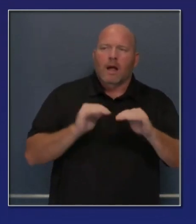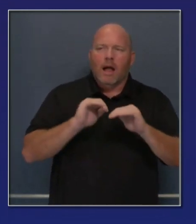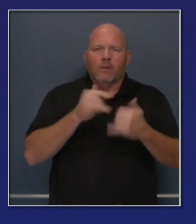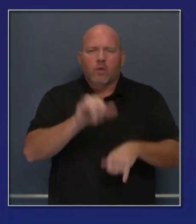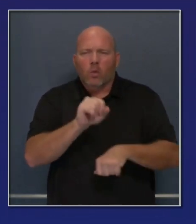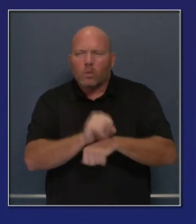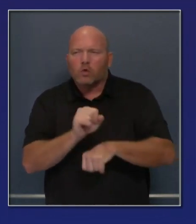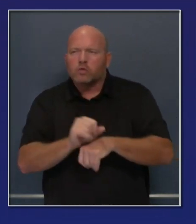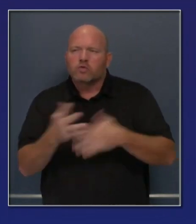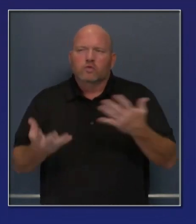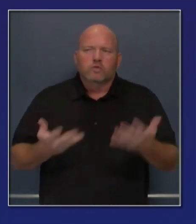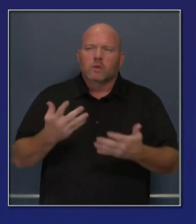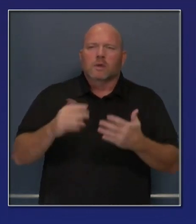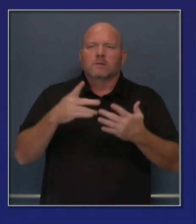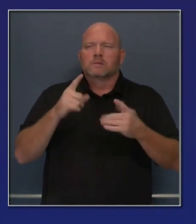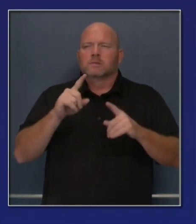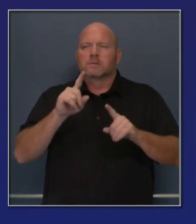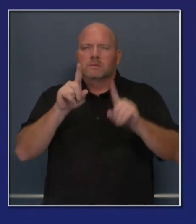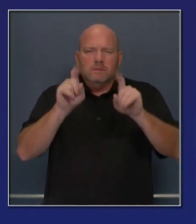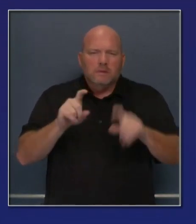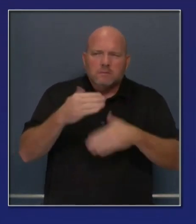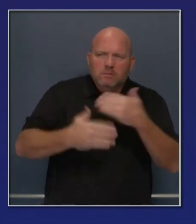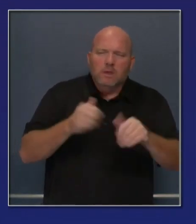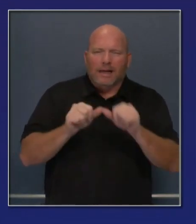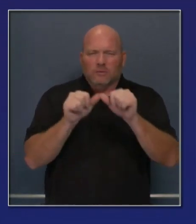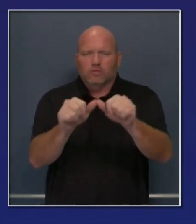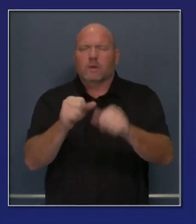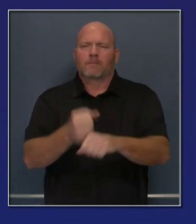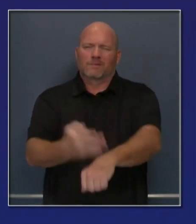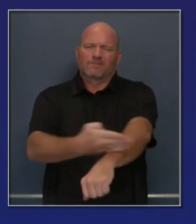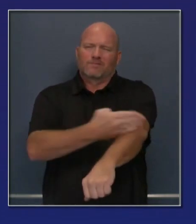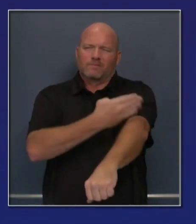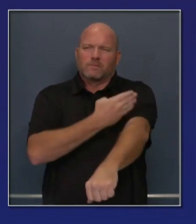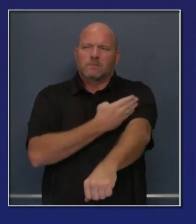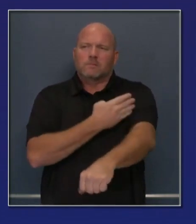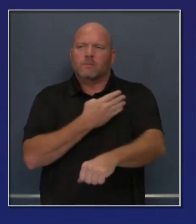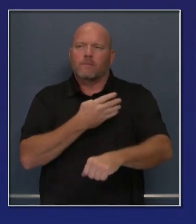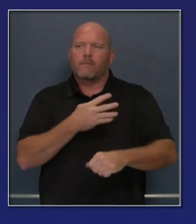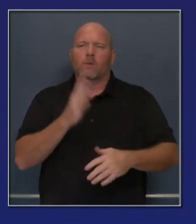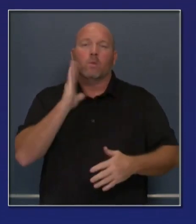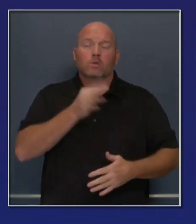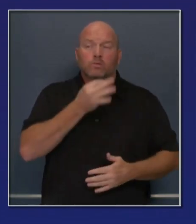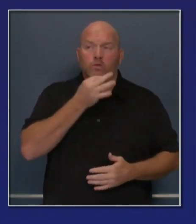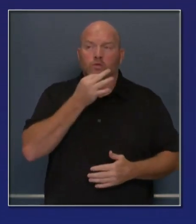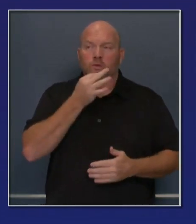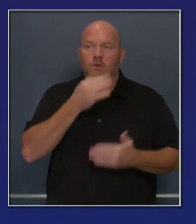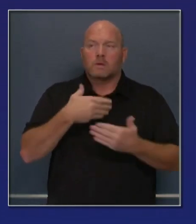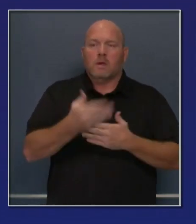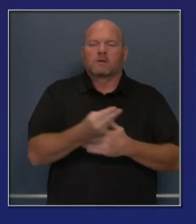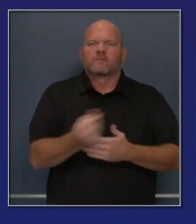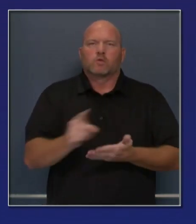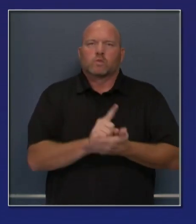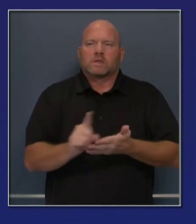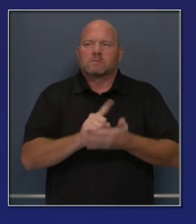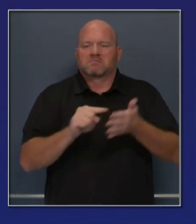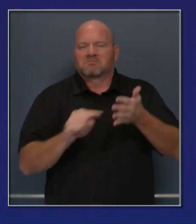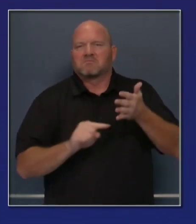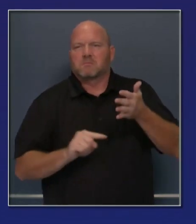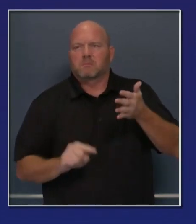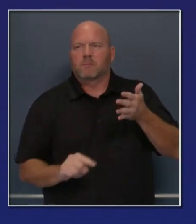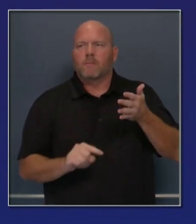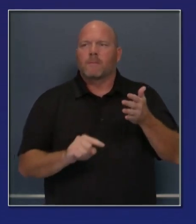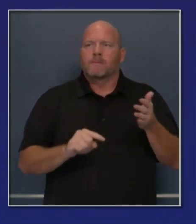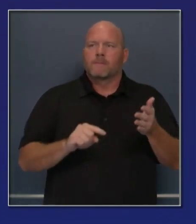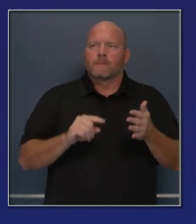testing. We continue to make progress. We will very shortly, in the next couple of weeks, we will be announcing